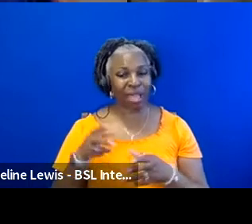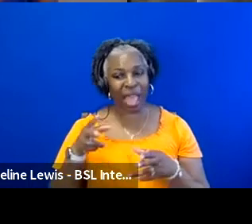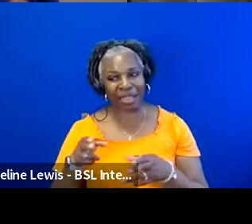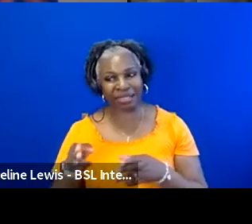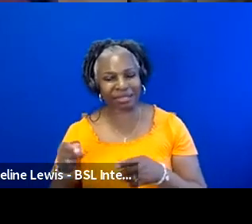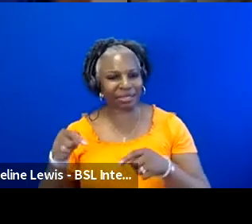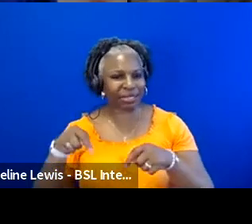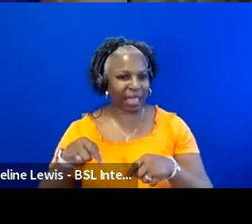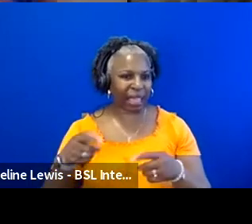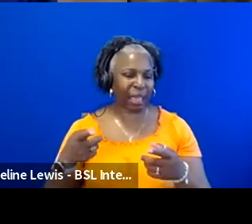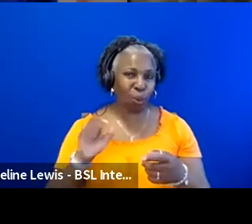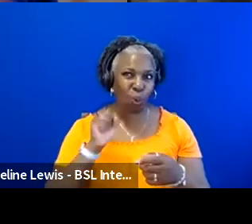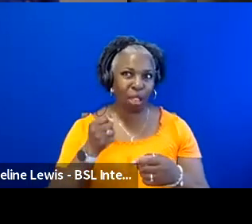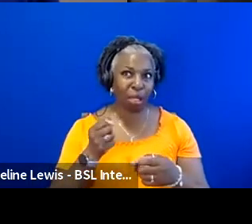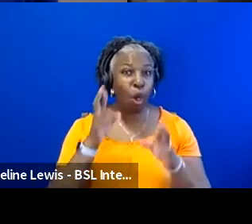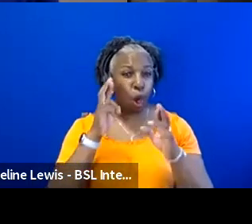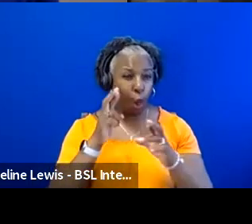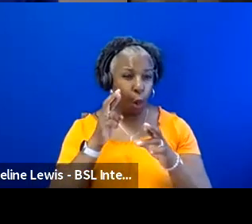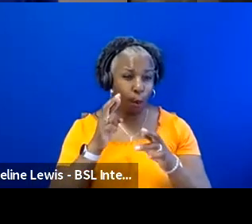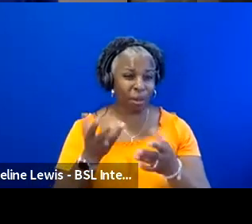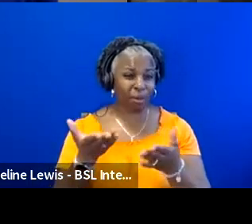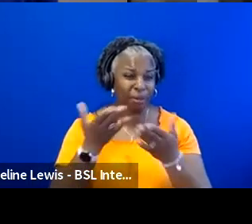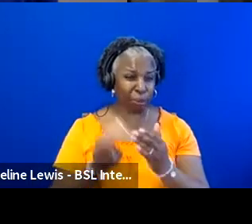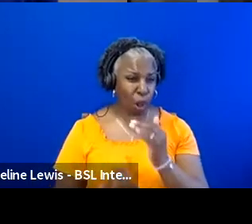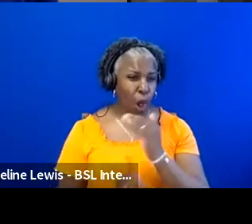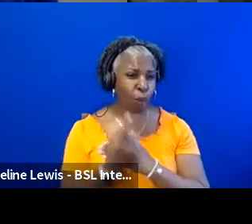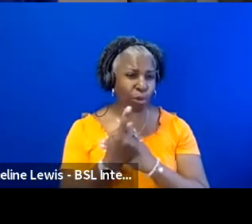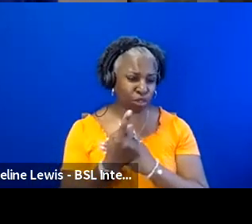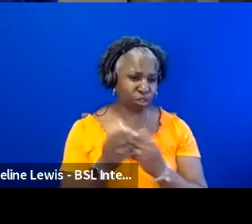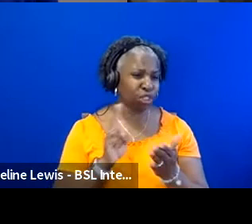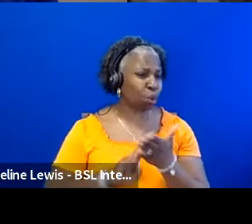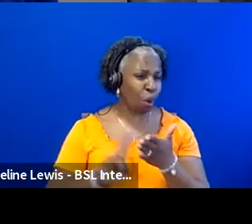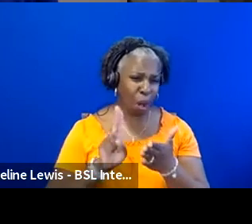give me a chance to do like get normal assignments. So